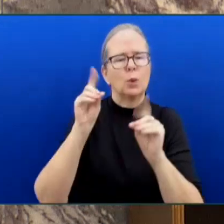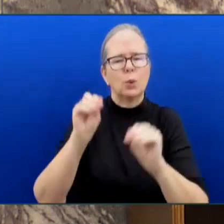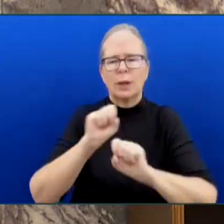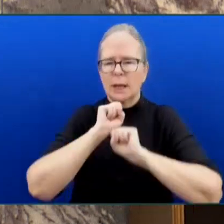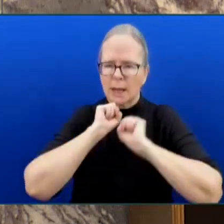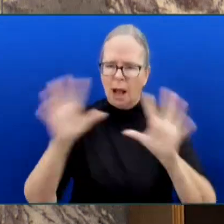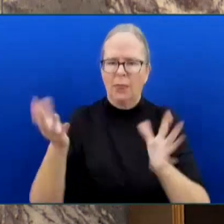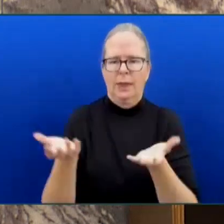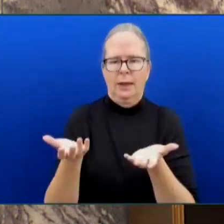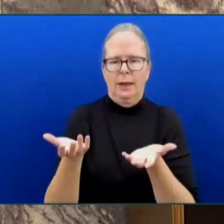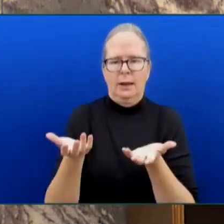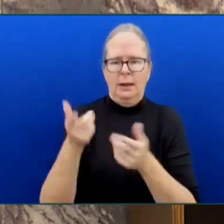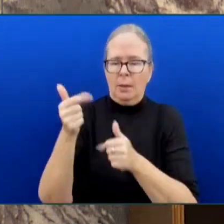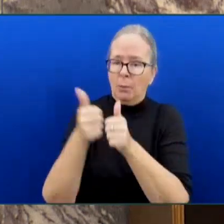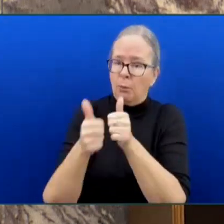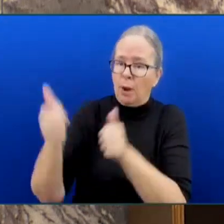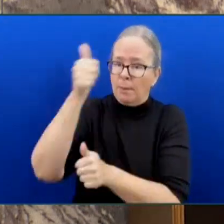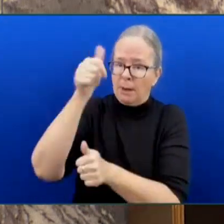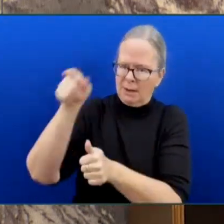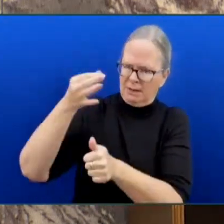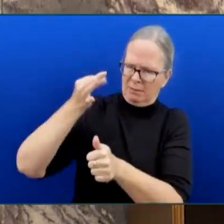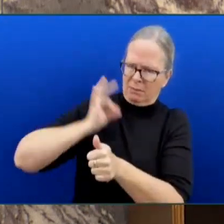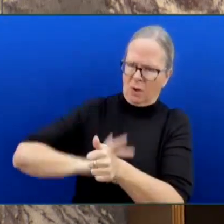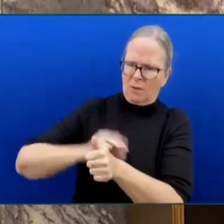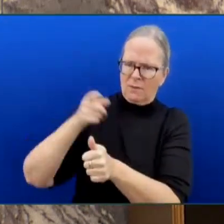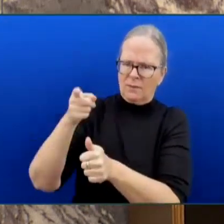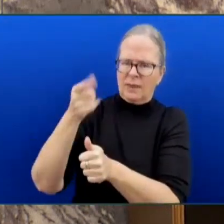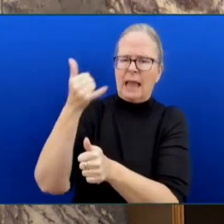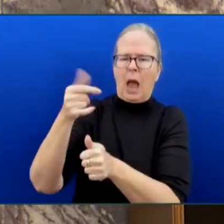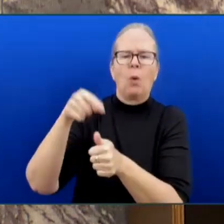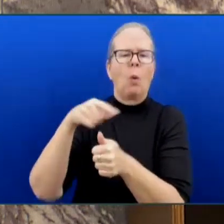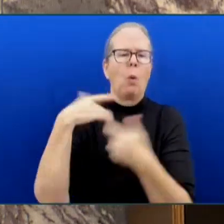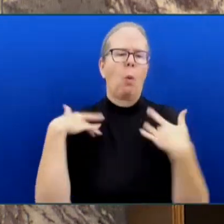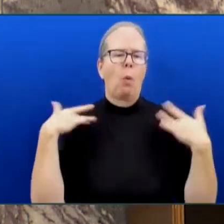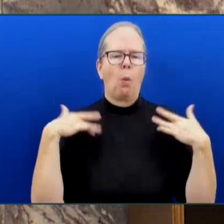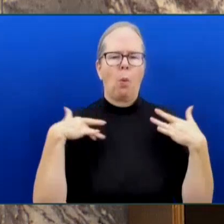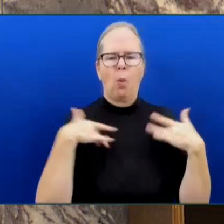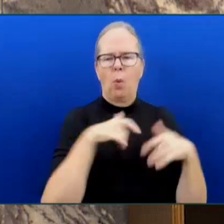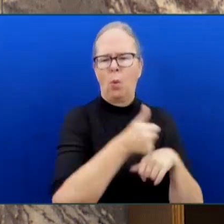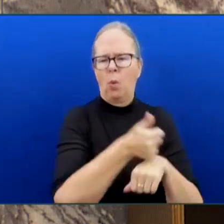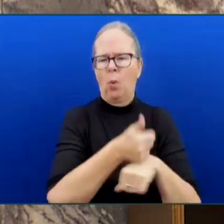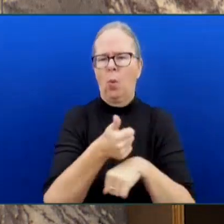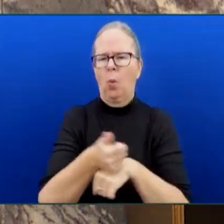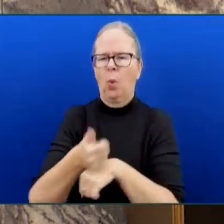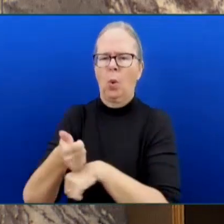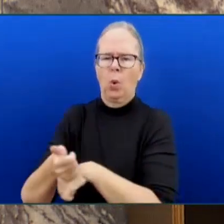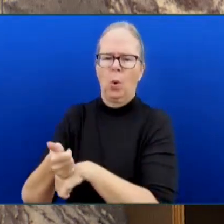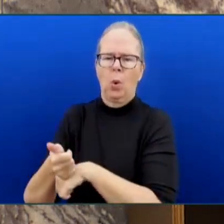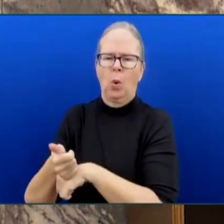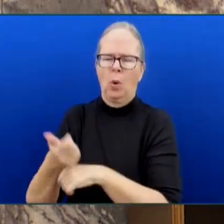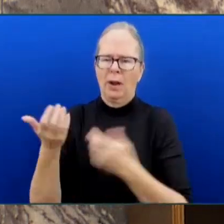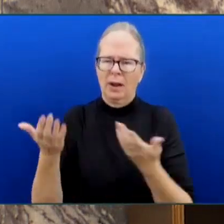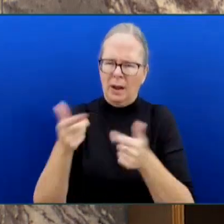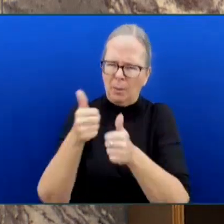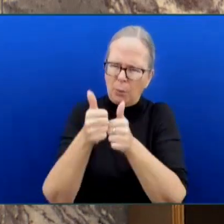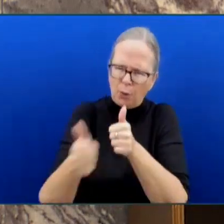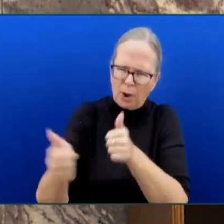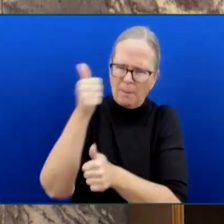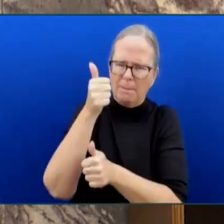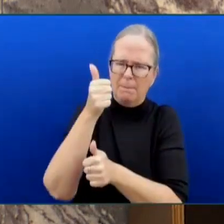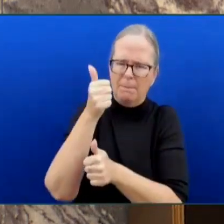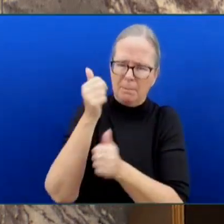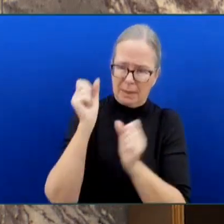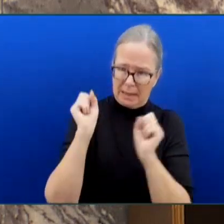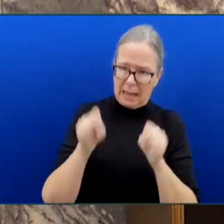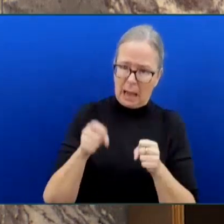their failures in housing. So how can the Premier possibly defend this hypocrisy of cashing in